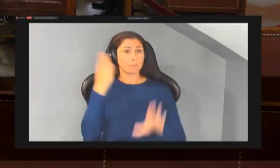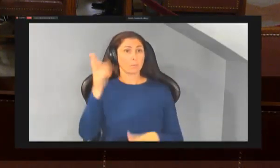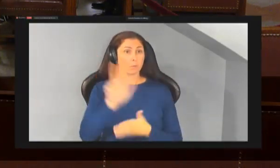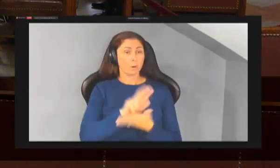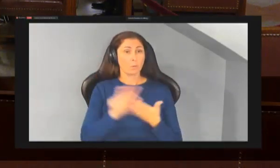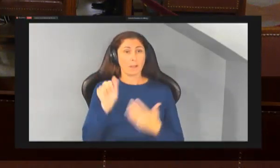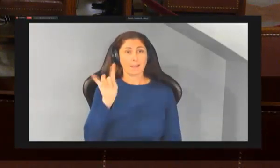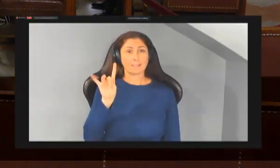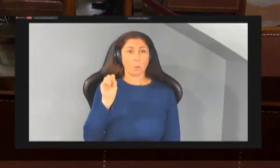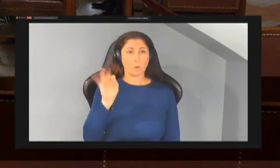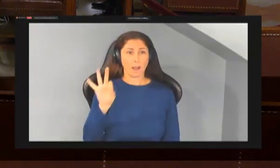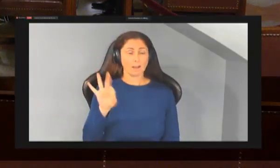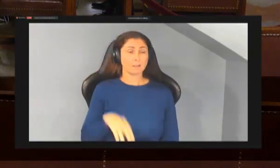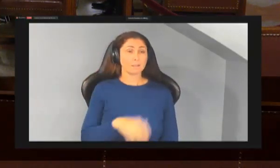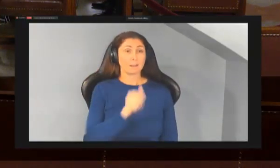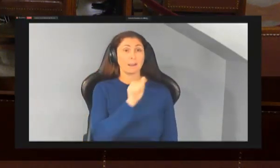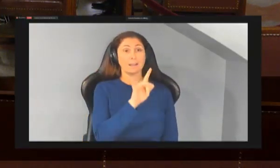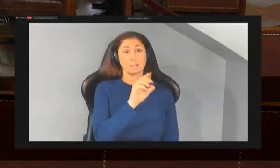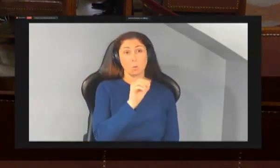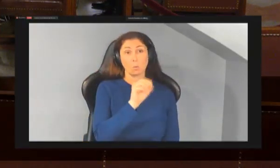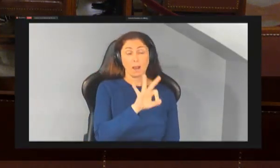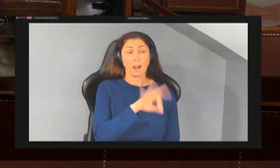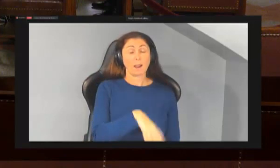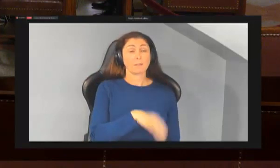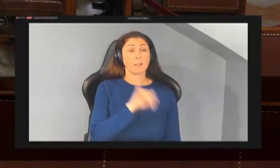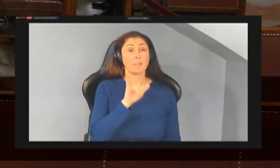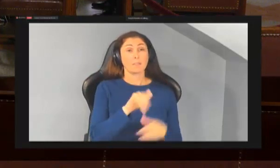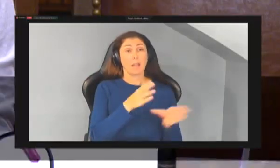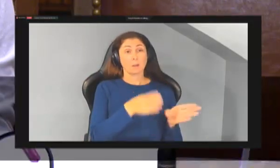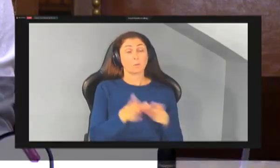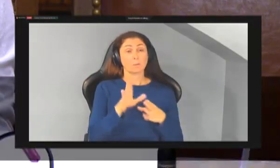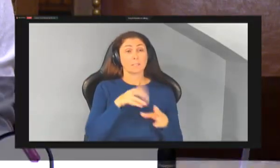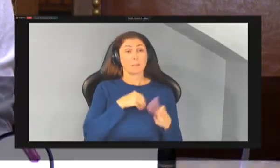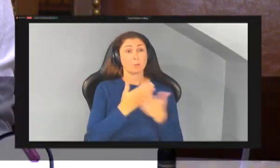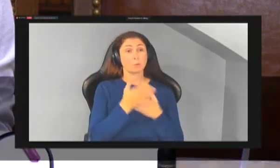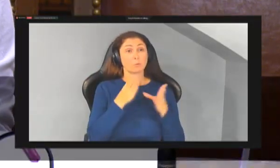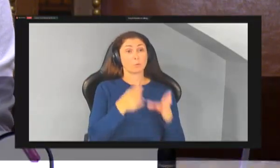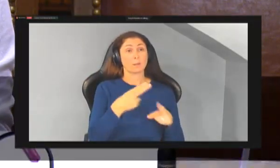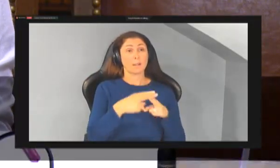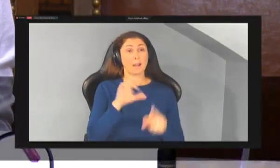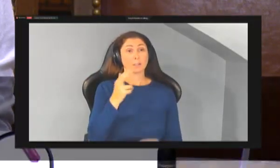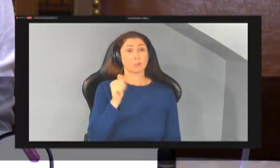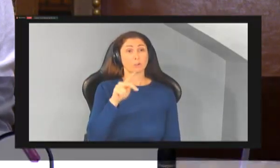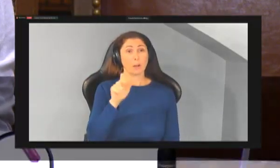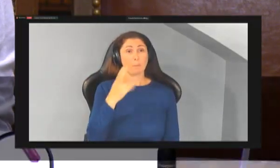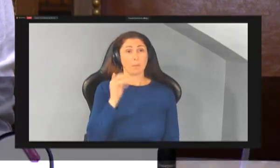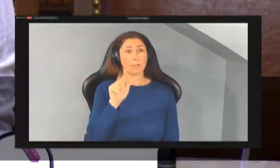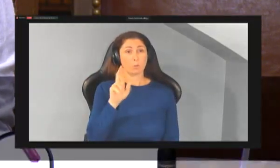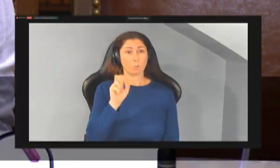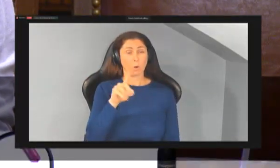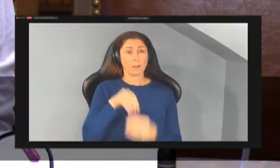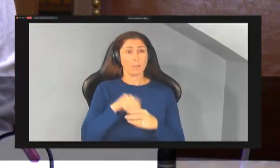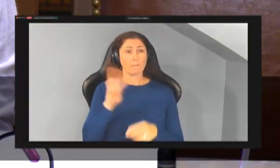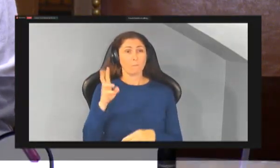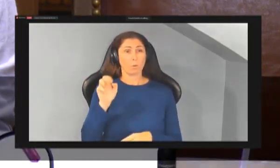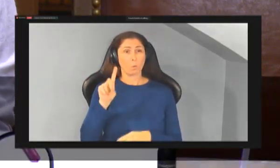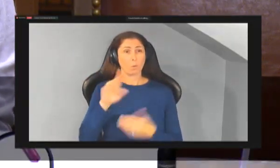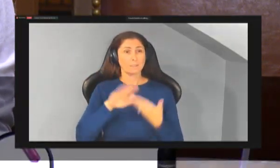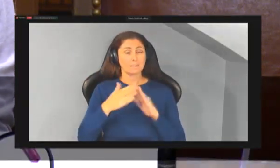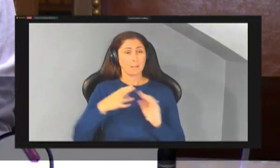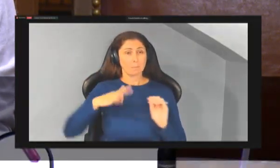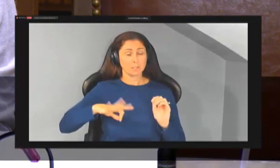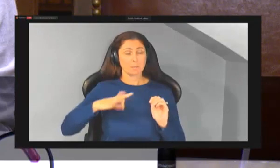1809. Bill 1809, ordinance accepting a new street name, Chapel Hill Road, in the 4th Ward of the City of Pittsburgh, as